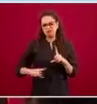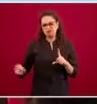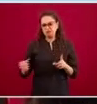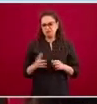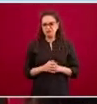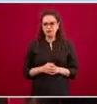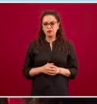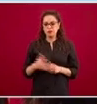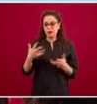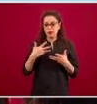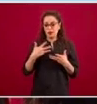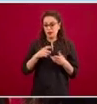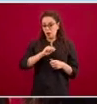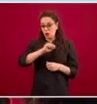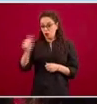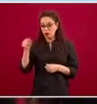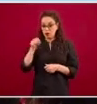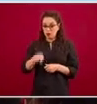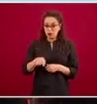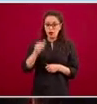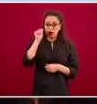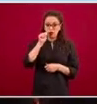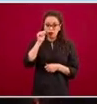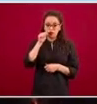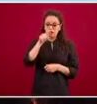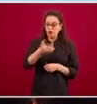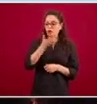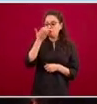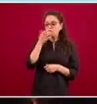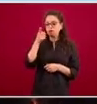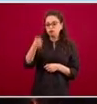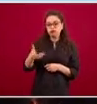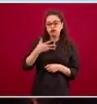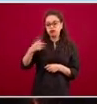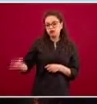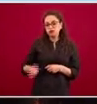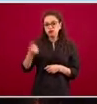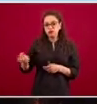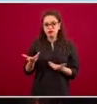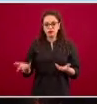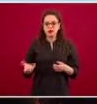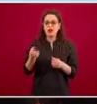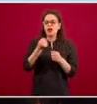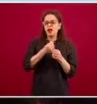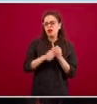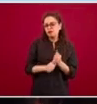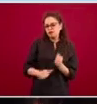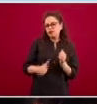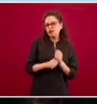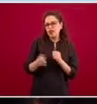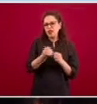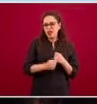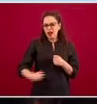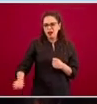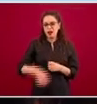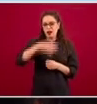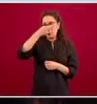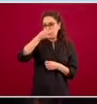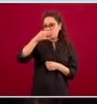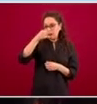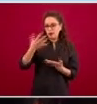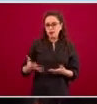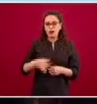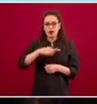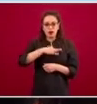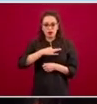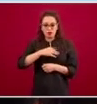a population's health. And there are some endemic factors or endemic diseases that are endemic because they're